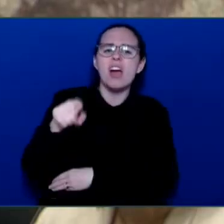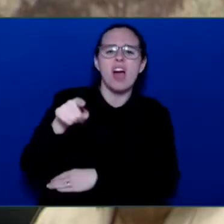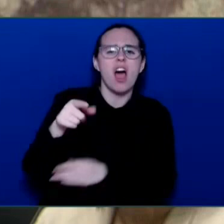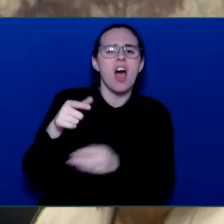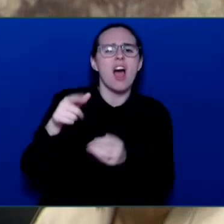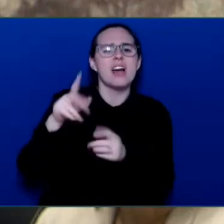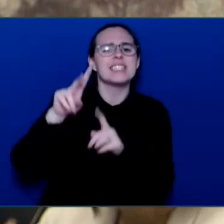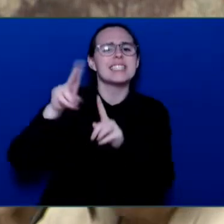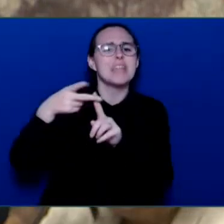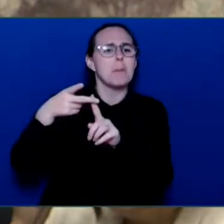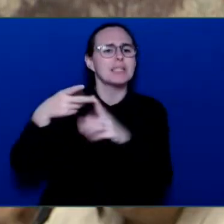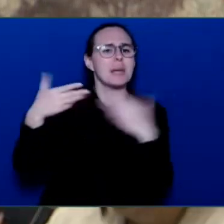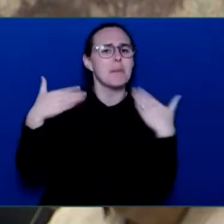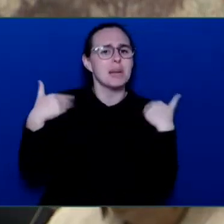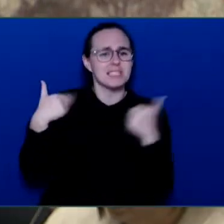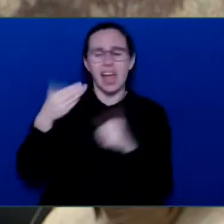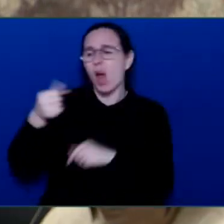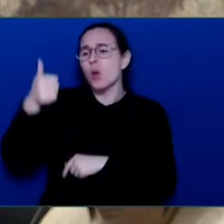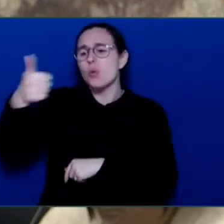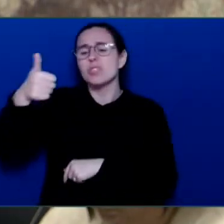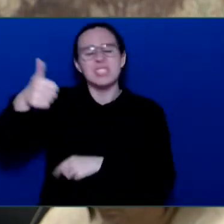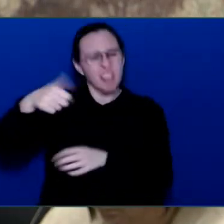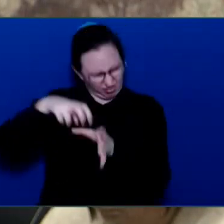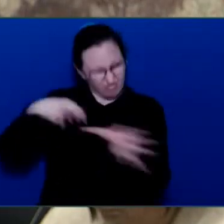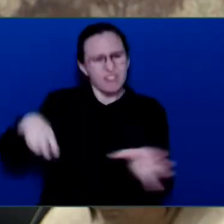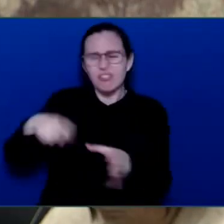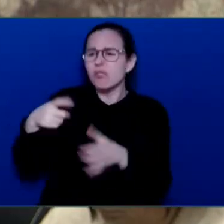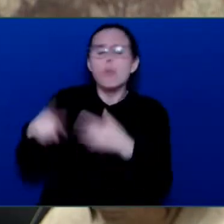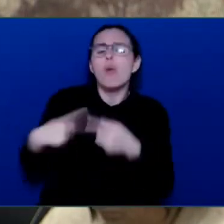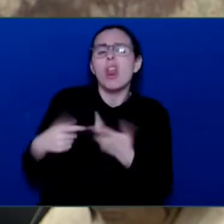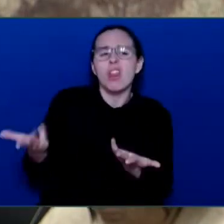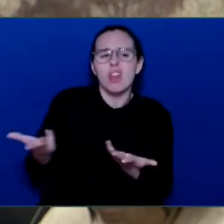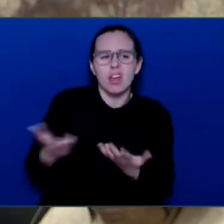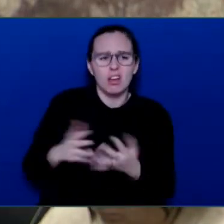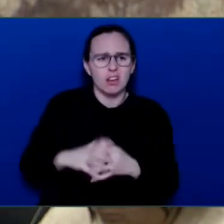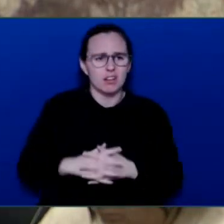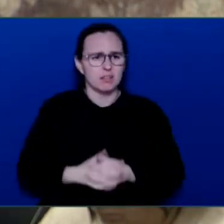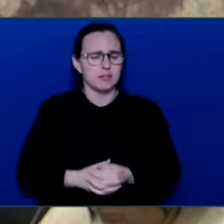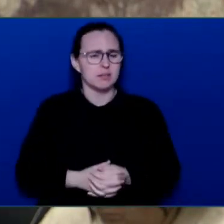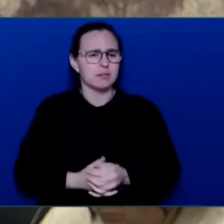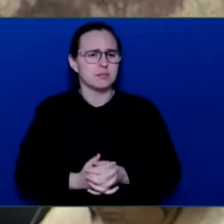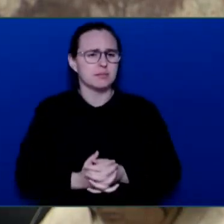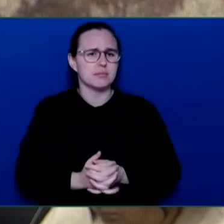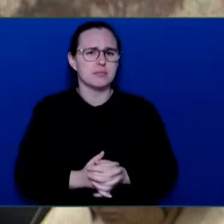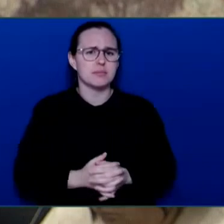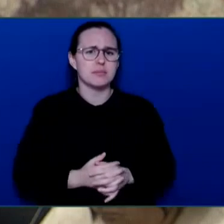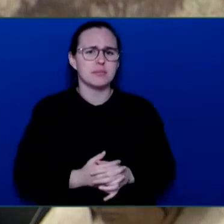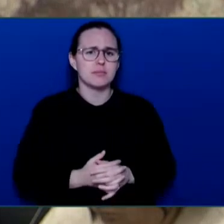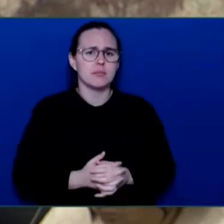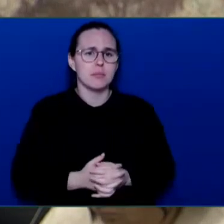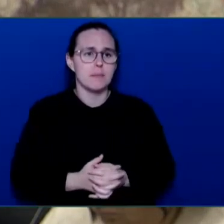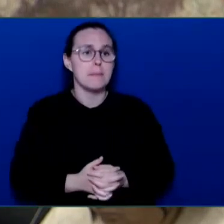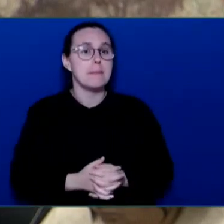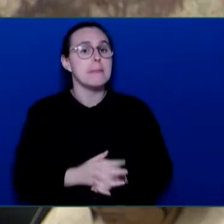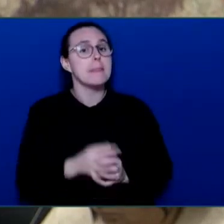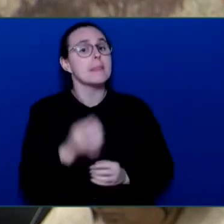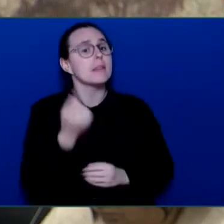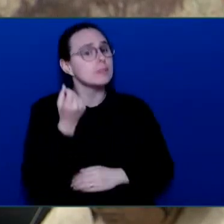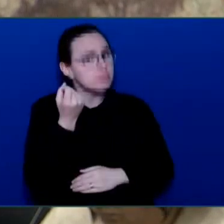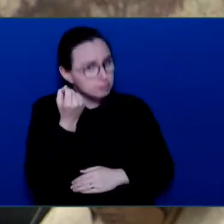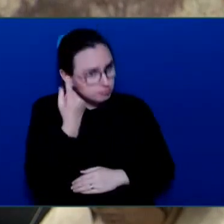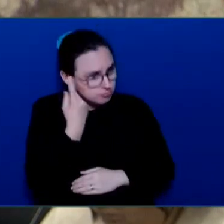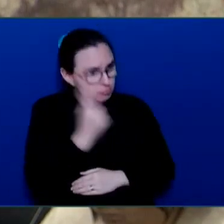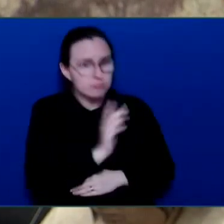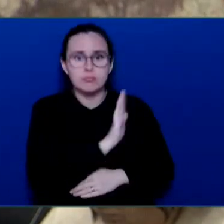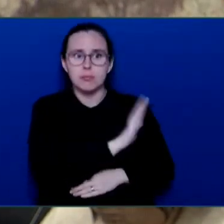And I absolutely understand the passion and the question from the member. We know